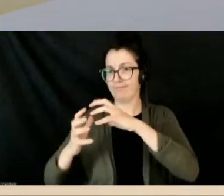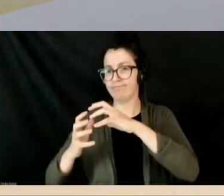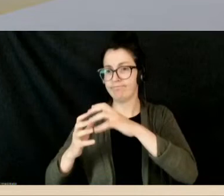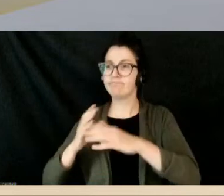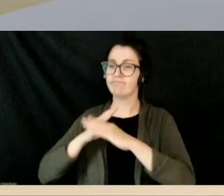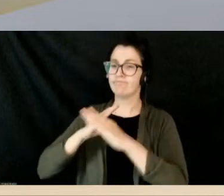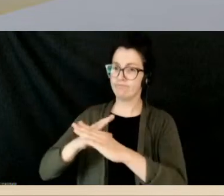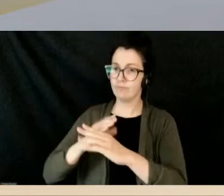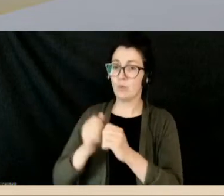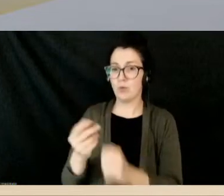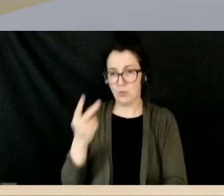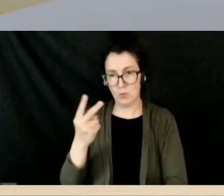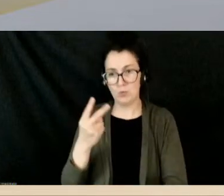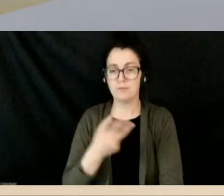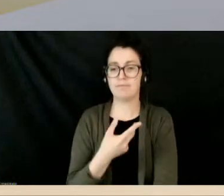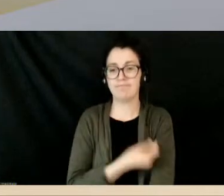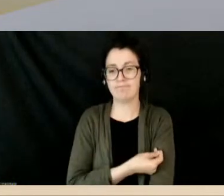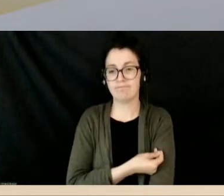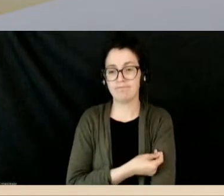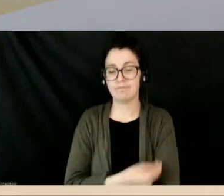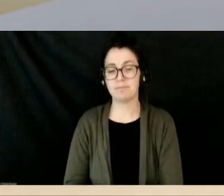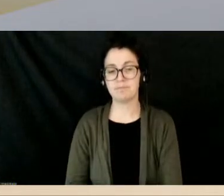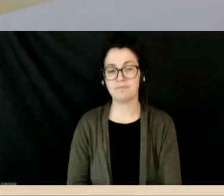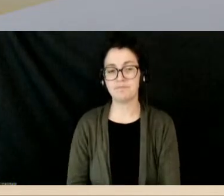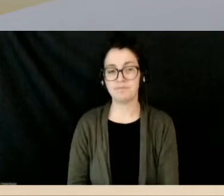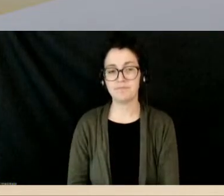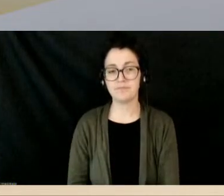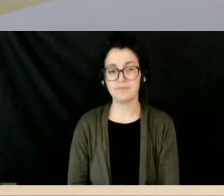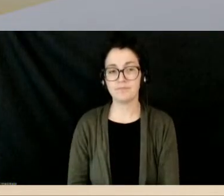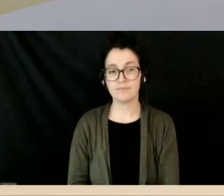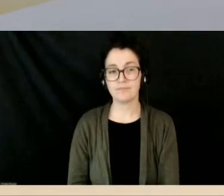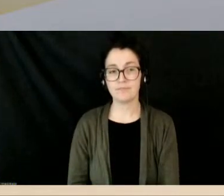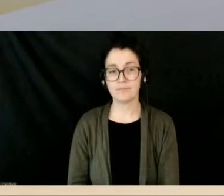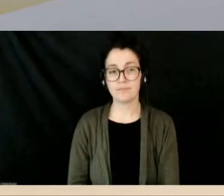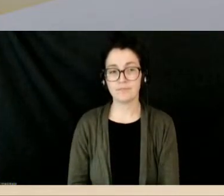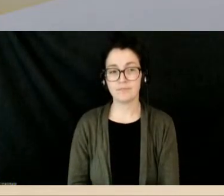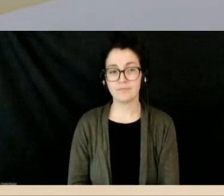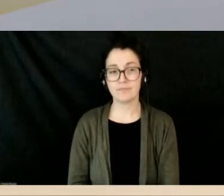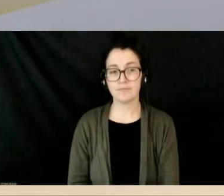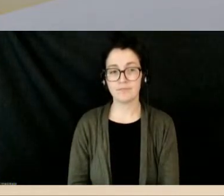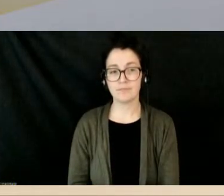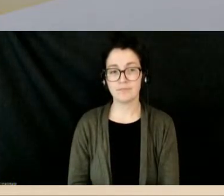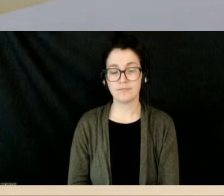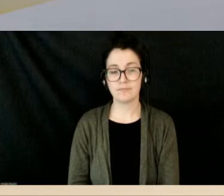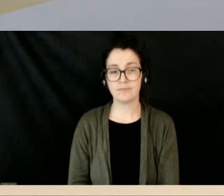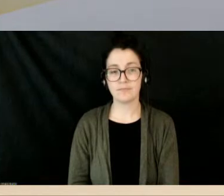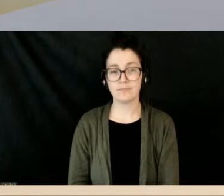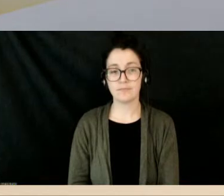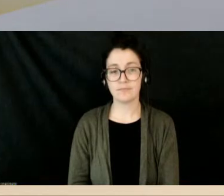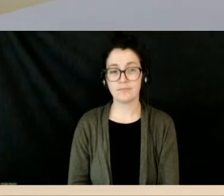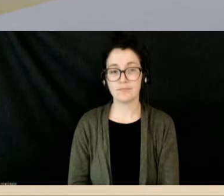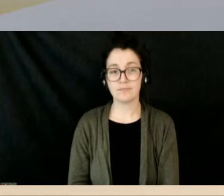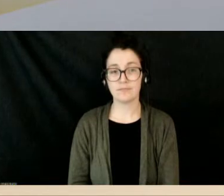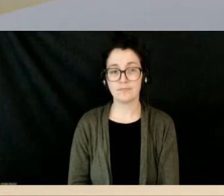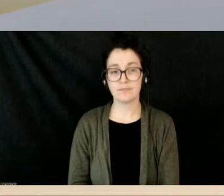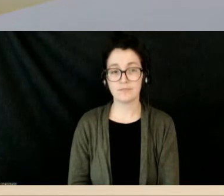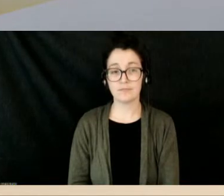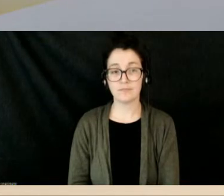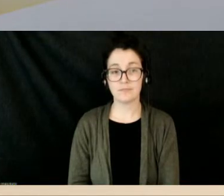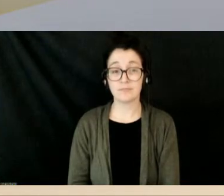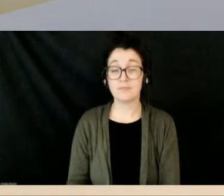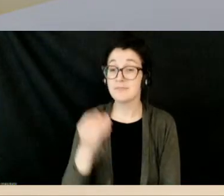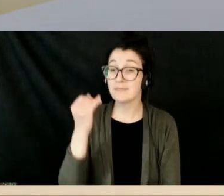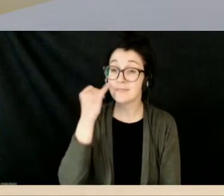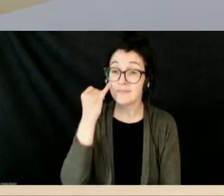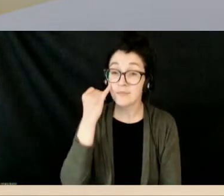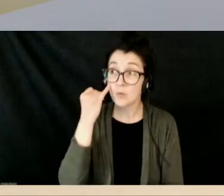date. But I think it's part of that whole picture. If we need to adjust based on new